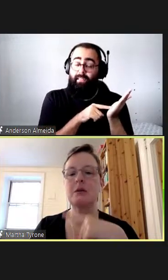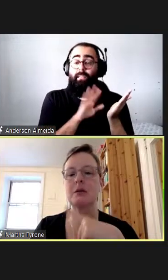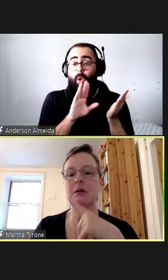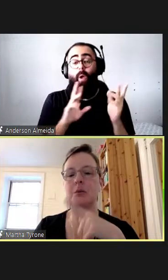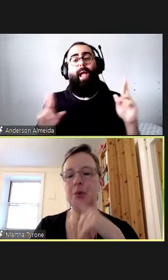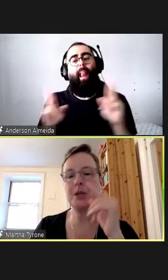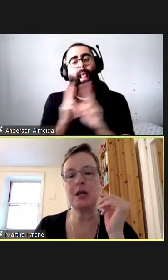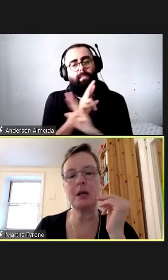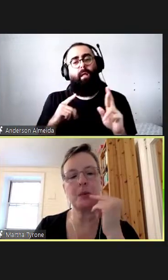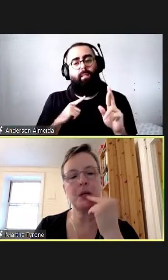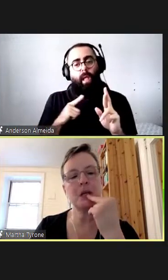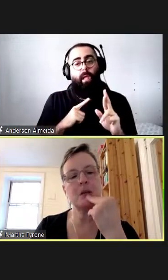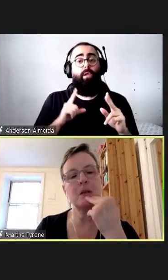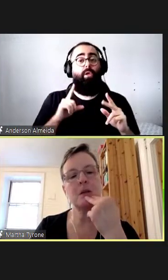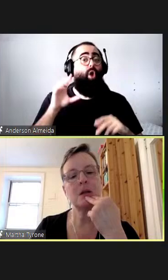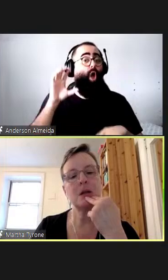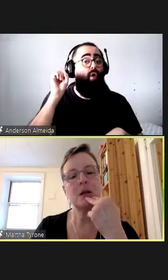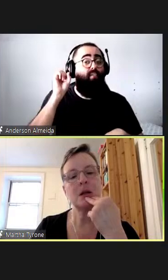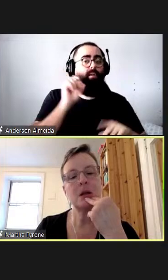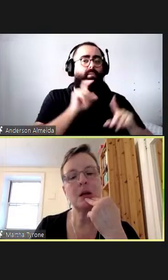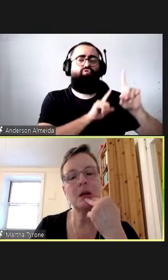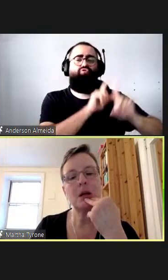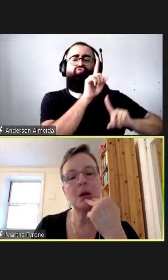and prosodic peaks,